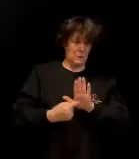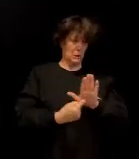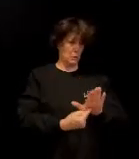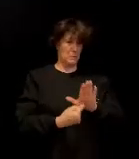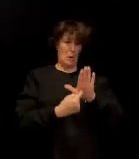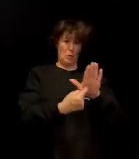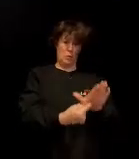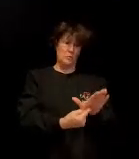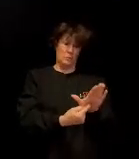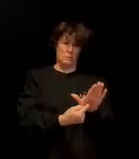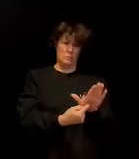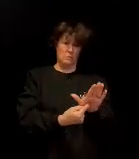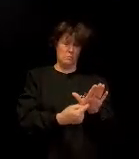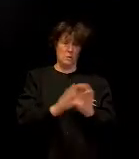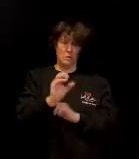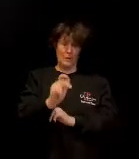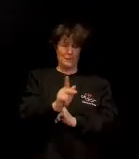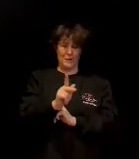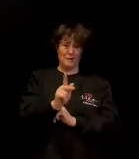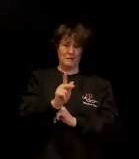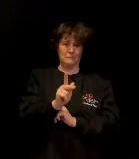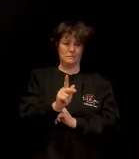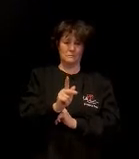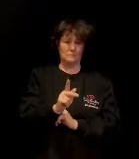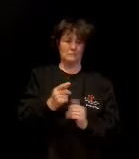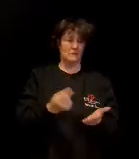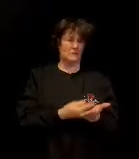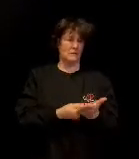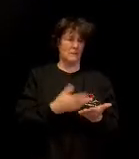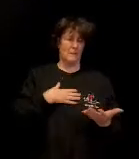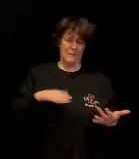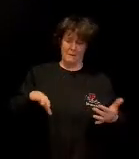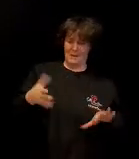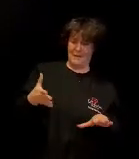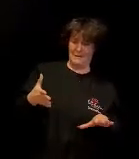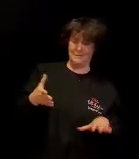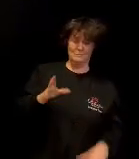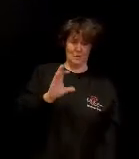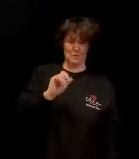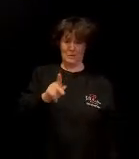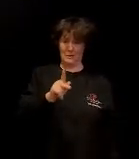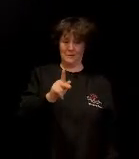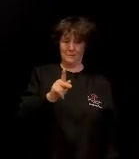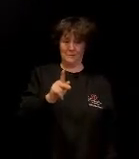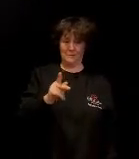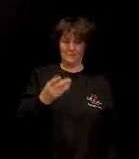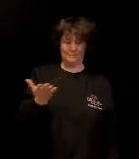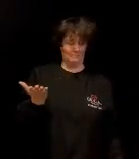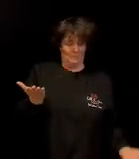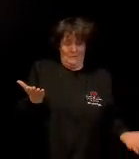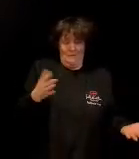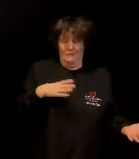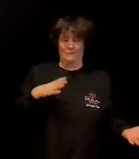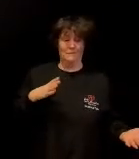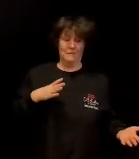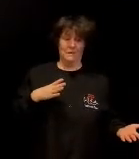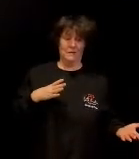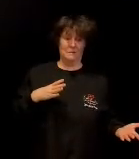okay. Sometimes our mess is okay. It's just what it is.